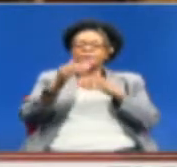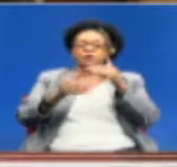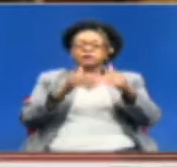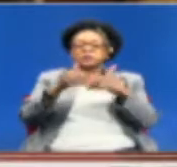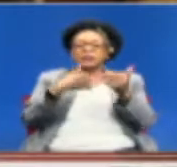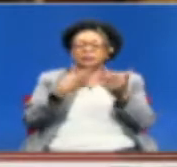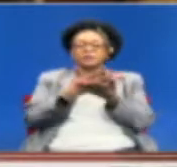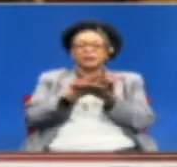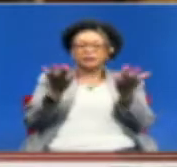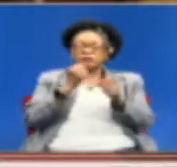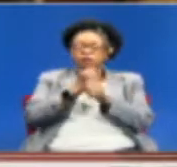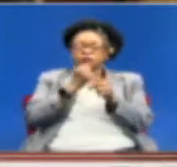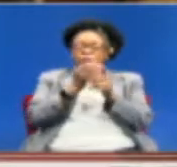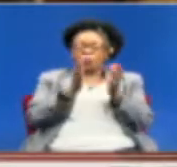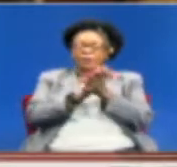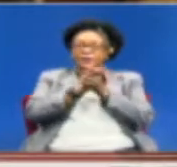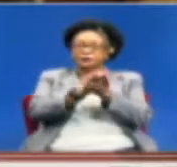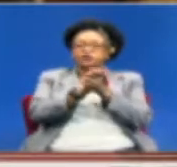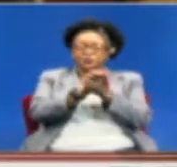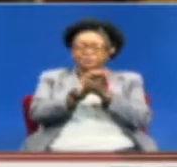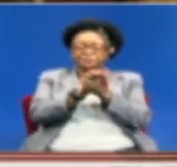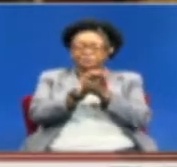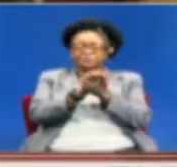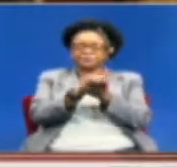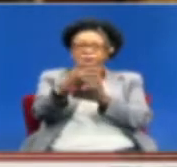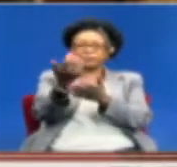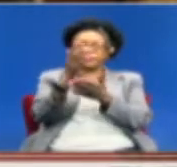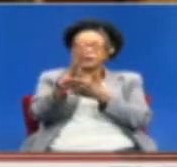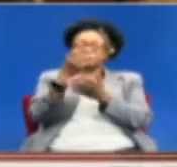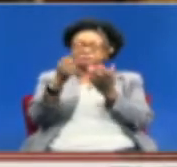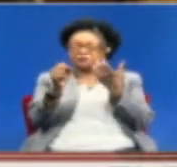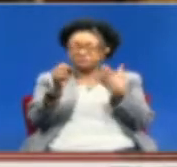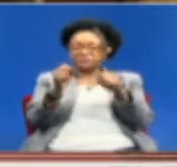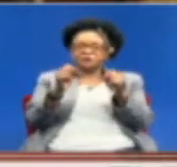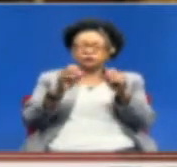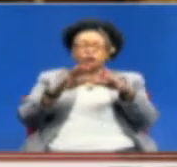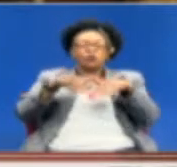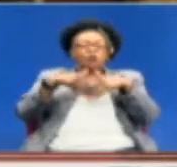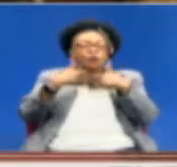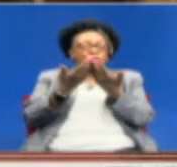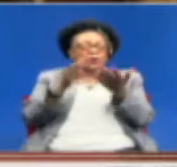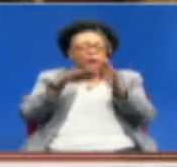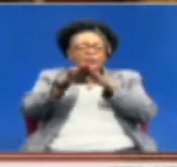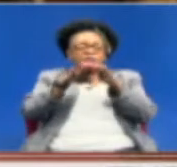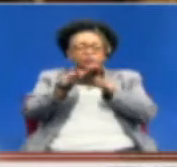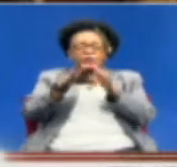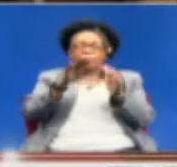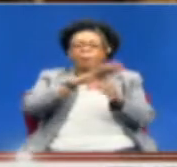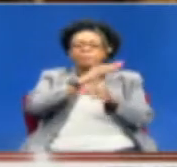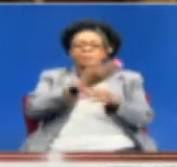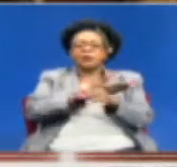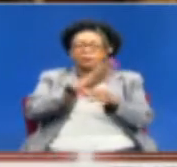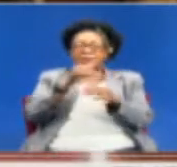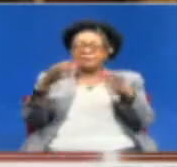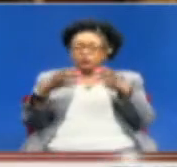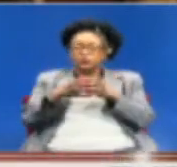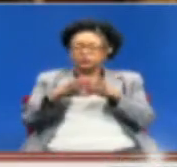do with handshake, nusumkate, or access to power by the minority in